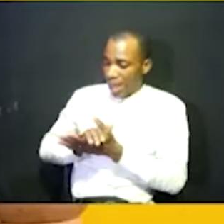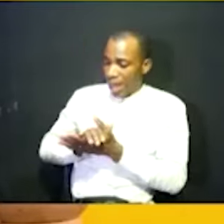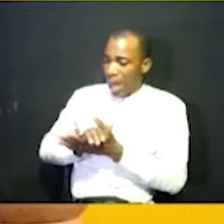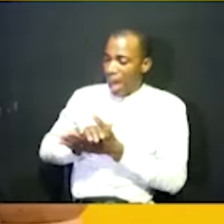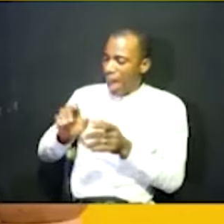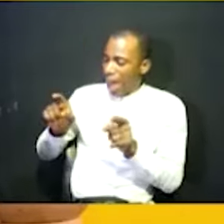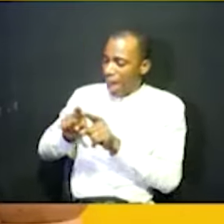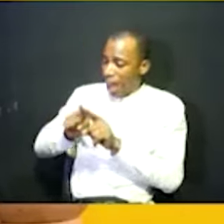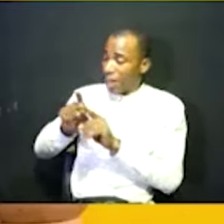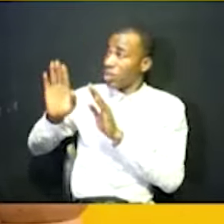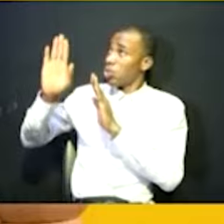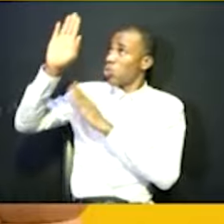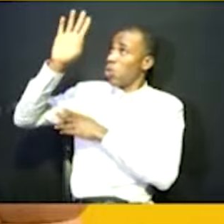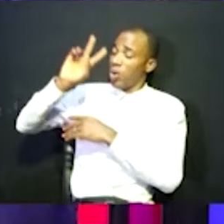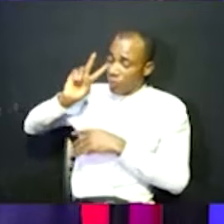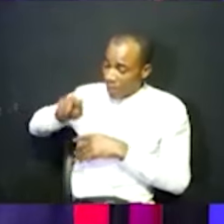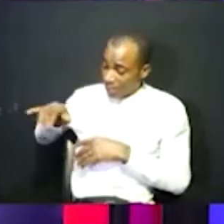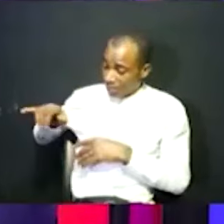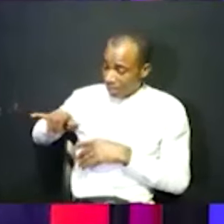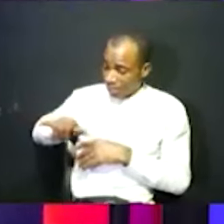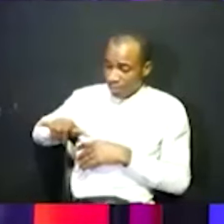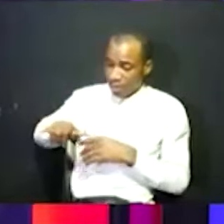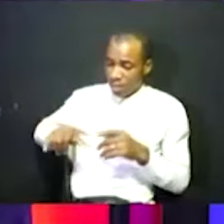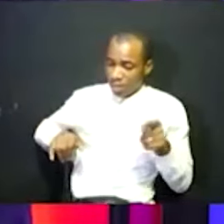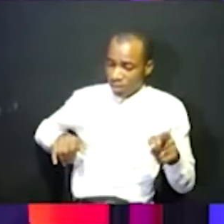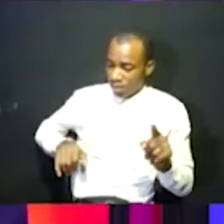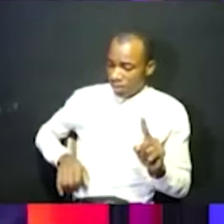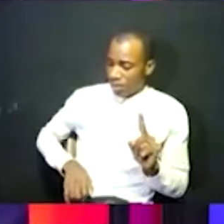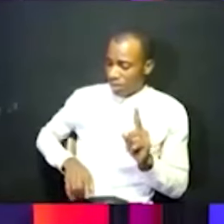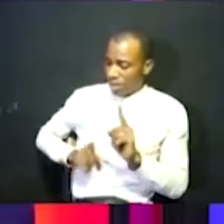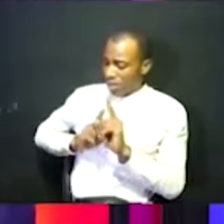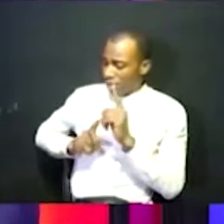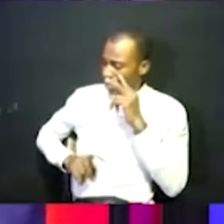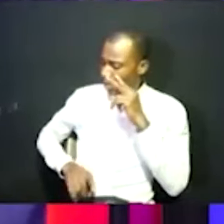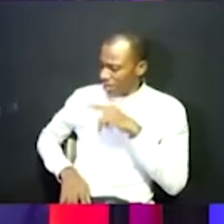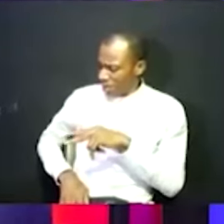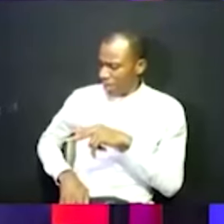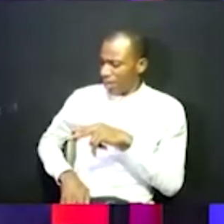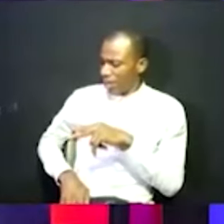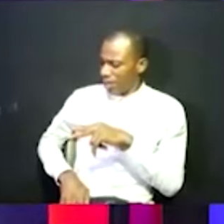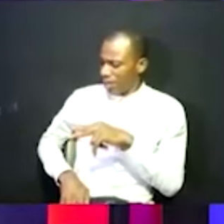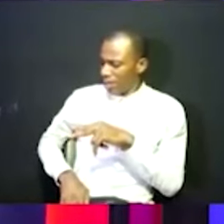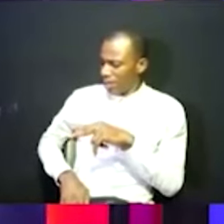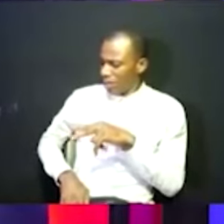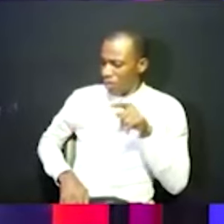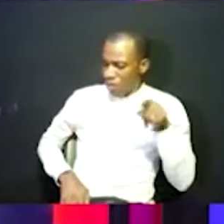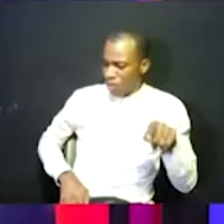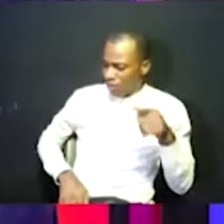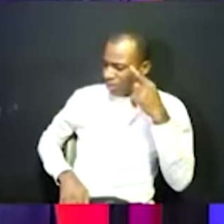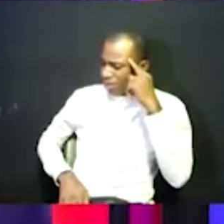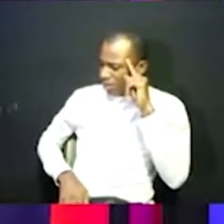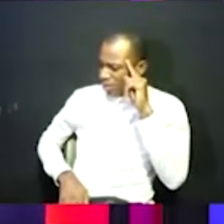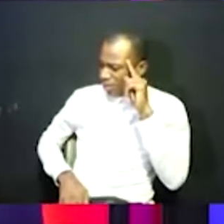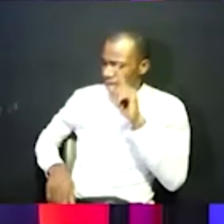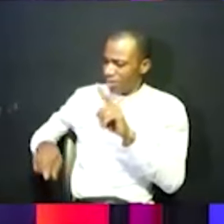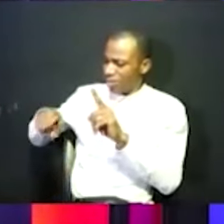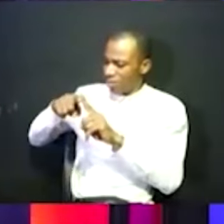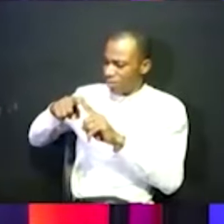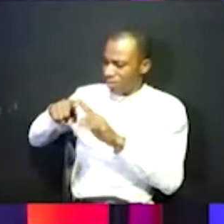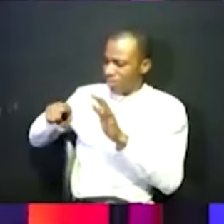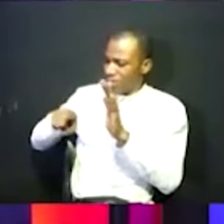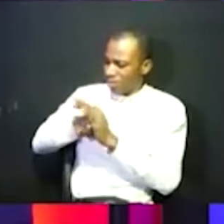it? Sabaya no wosu apomwa obisebisan semfa warie nwi so nyame ma no kwan se onhwehwe ono anhwe waware em